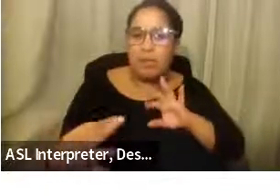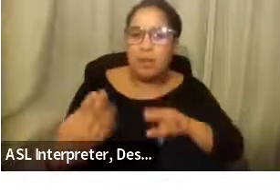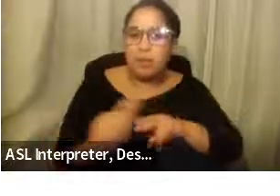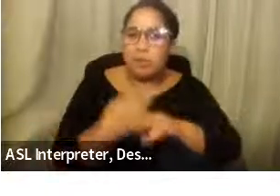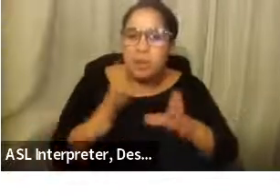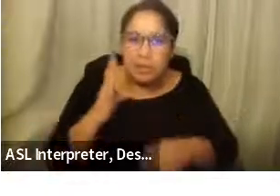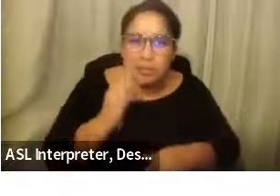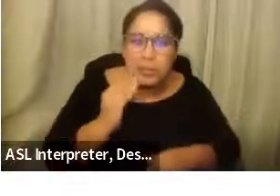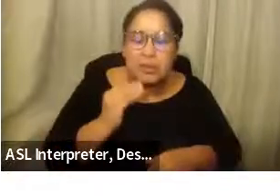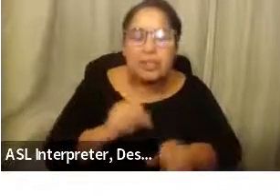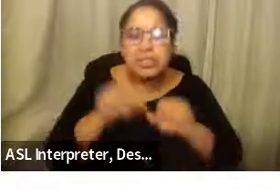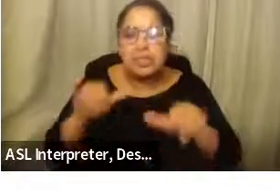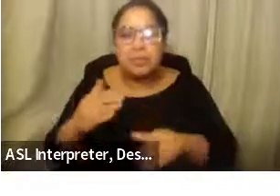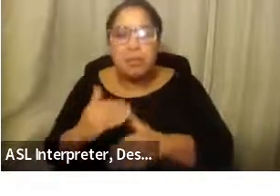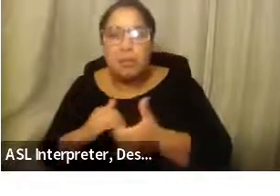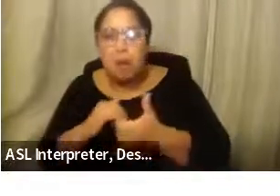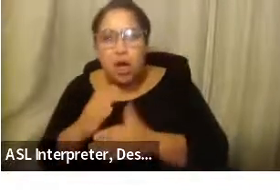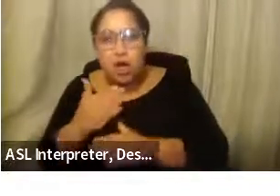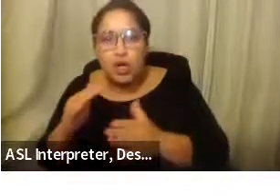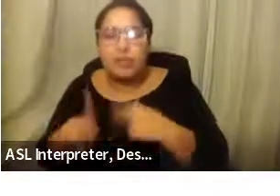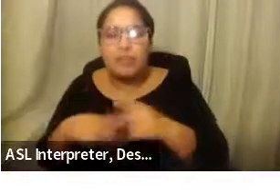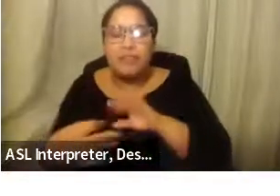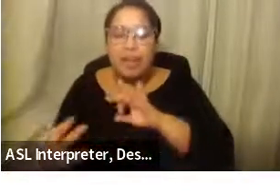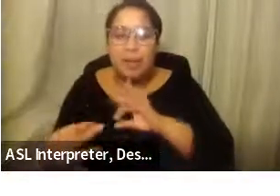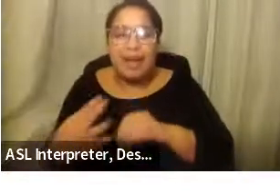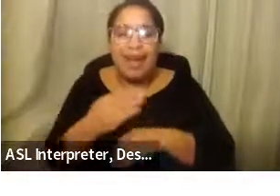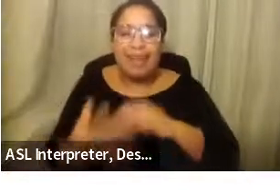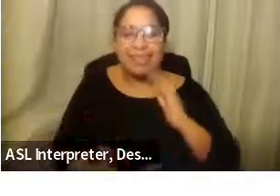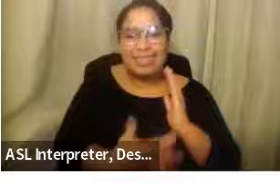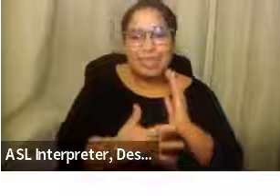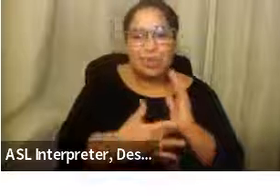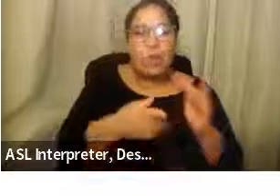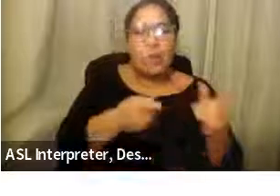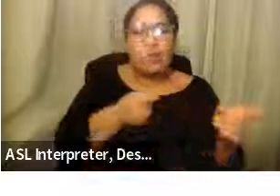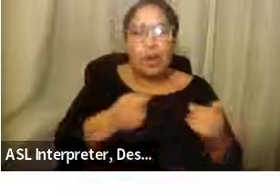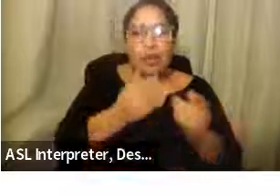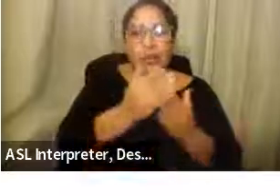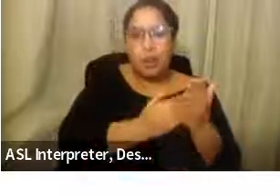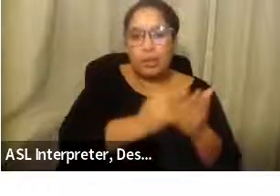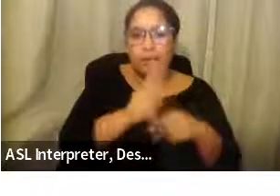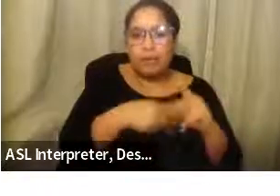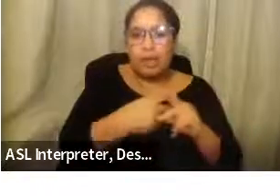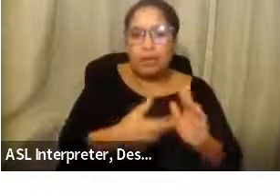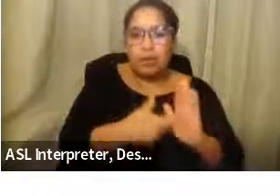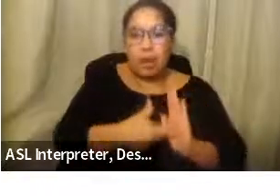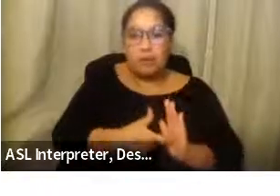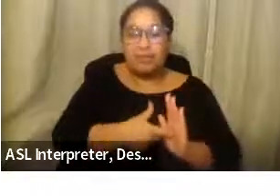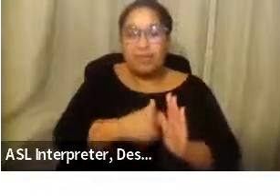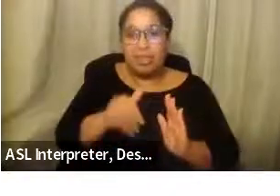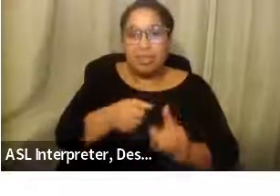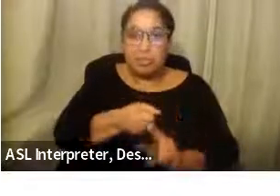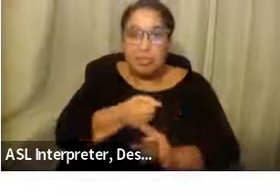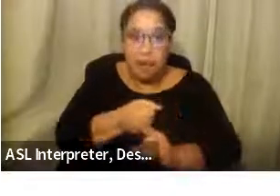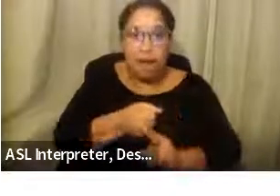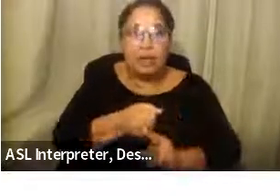experience, system partner feedback, and technical regulatory requirements inform the system redesign. There are some things